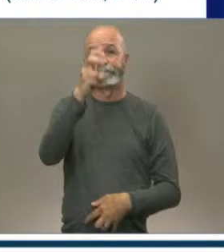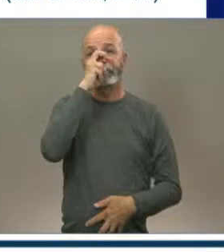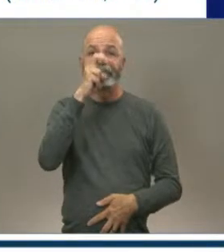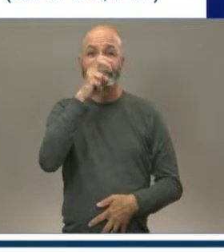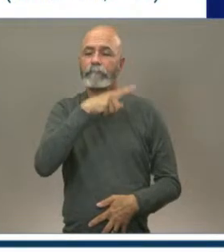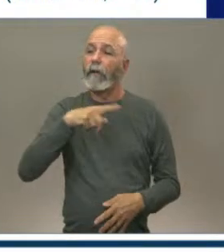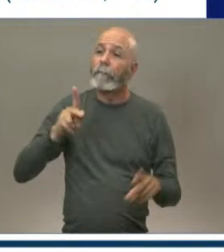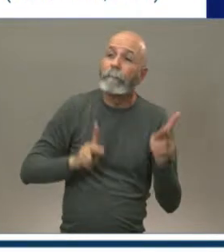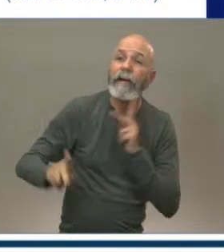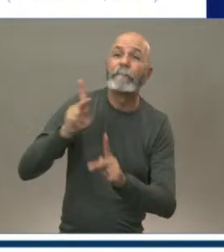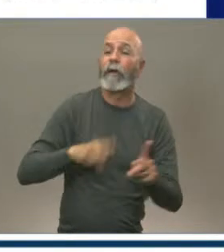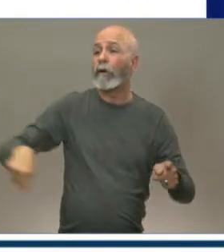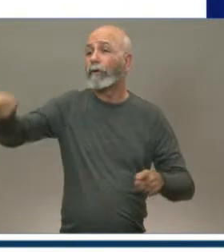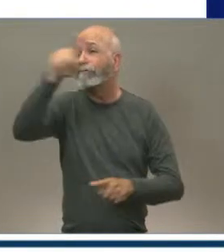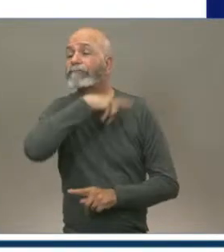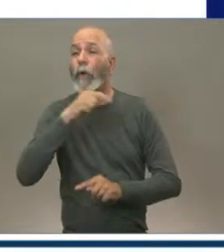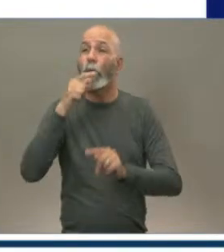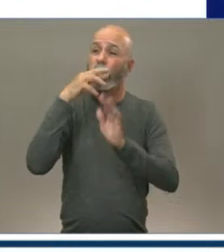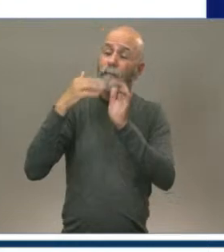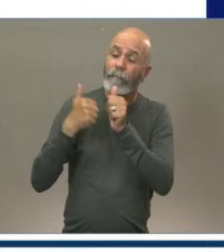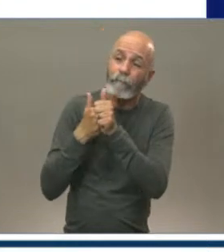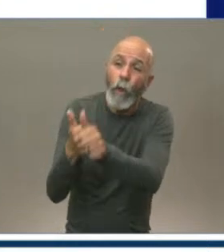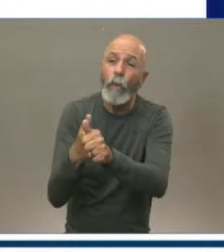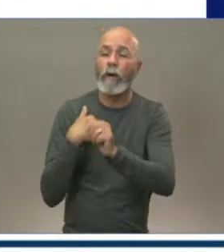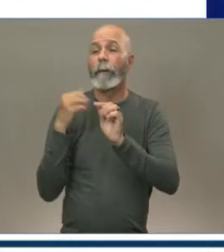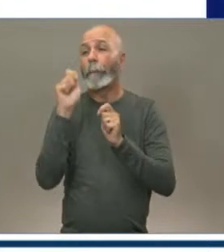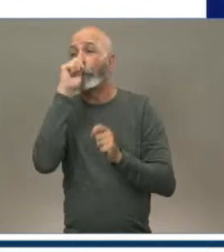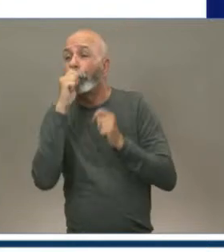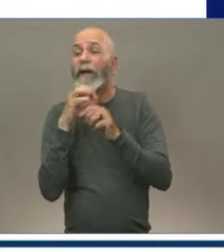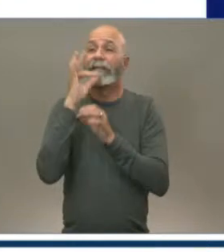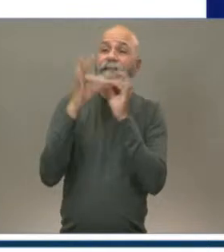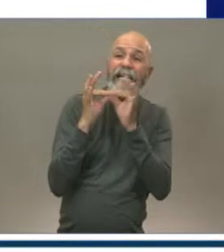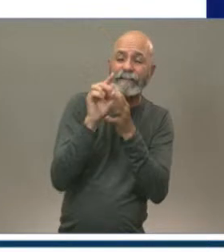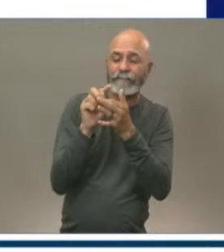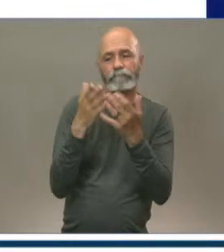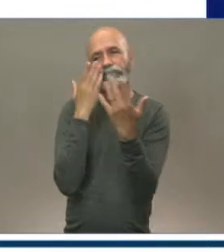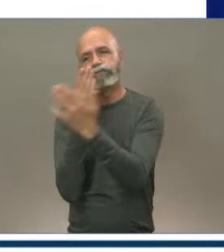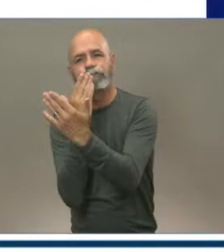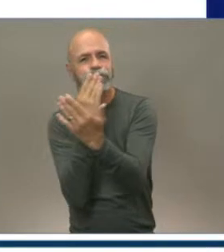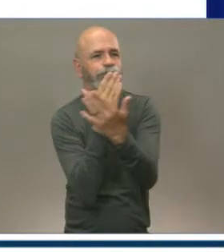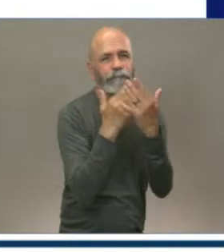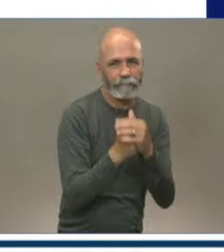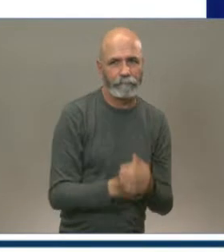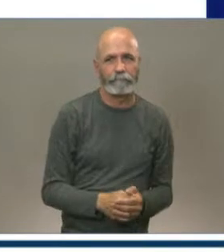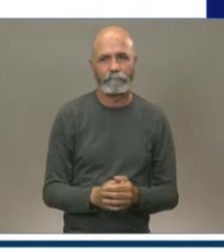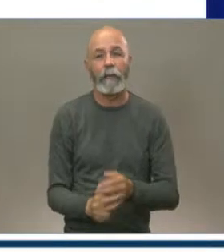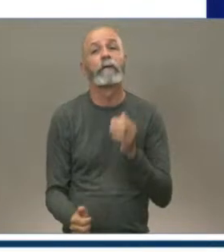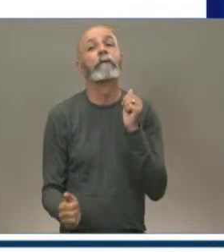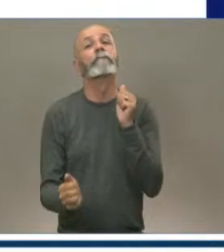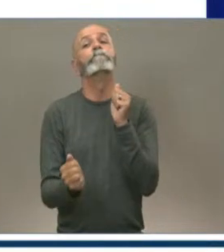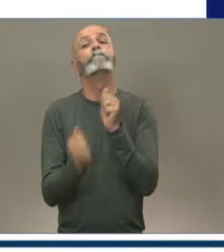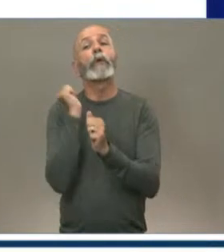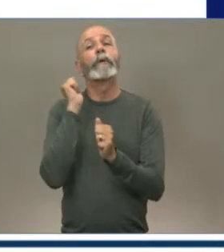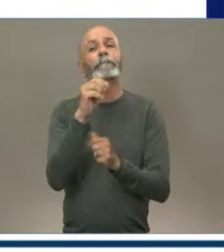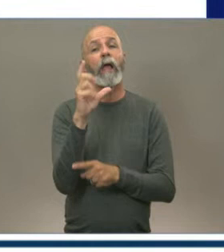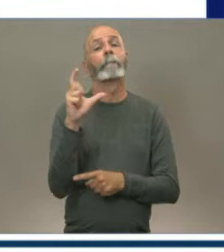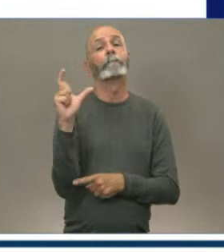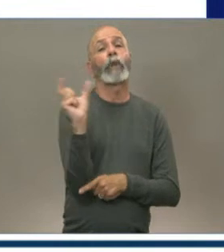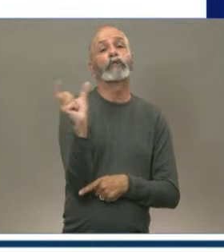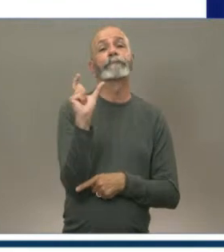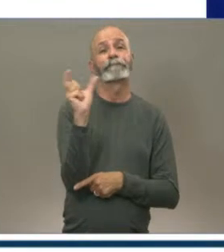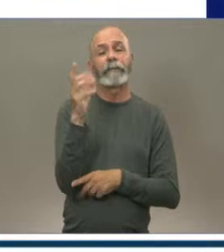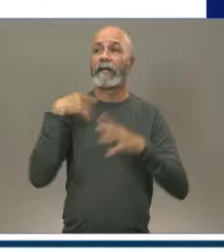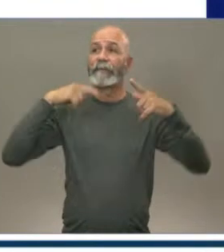for continuing to follow those restrictions. A special shout out to our Muslim Nova Scotians that are celebrating Ramadan,